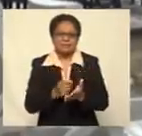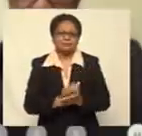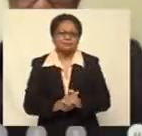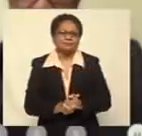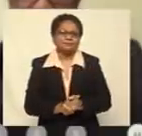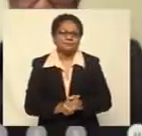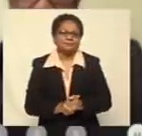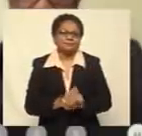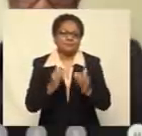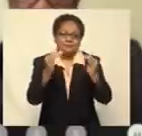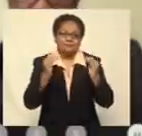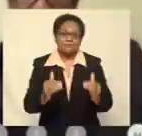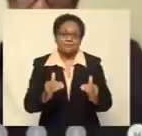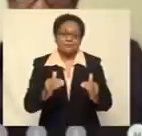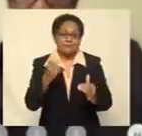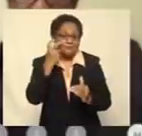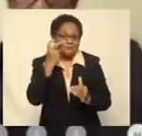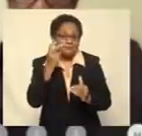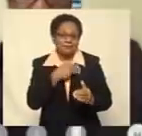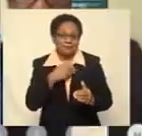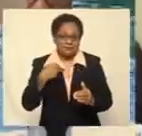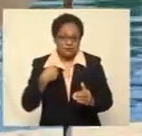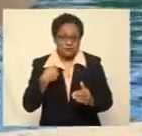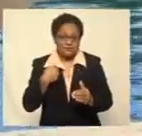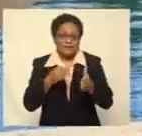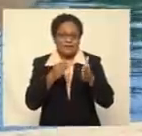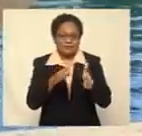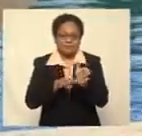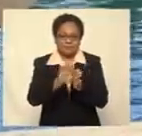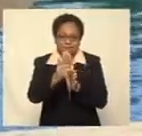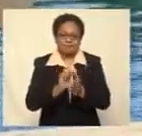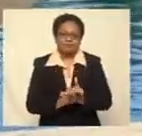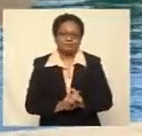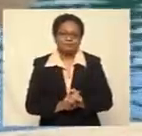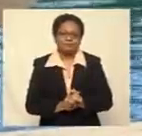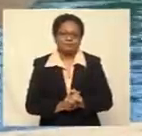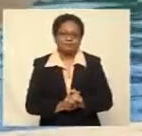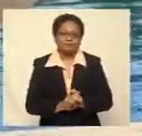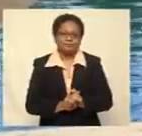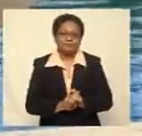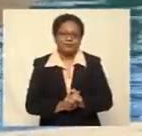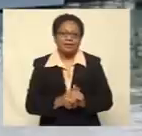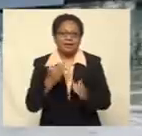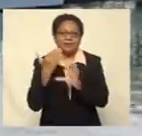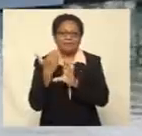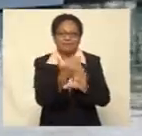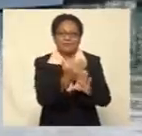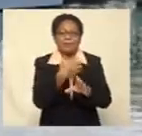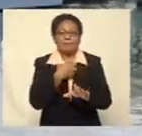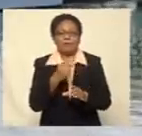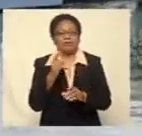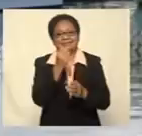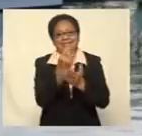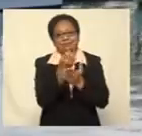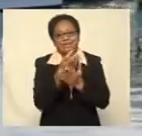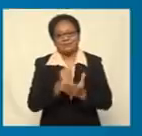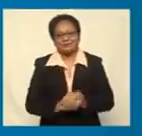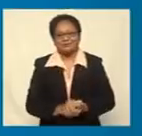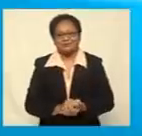Up ahead, Tourism Ministry focuses on recovery and more yachts cruising to Savu Savu soon.